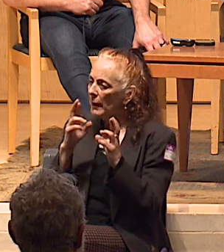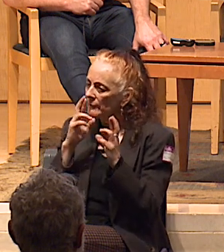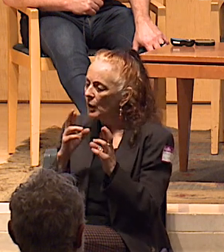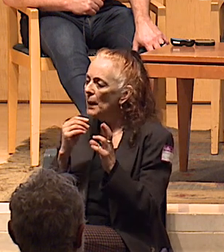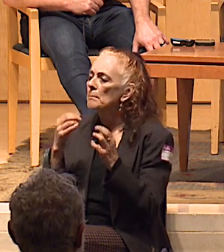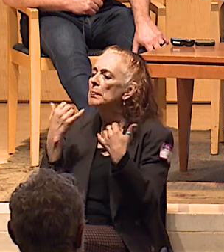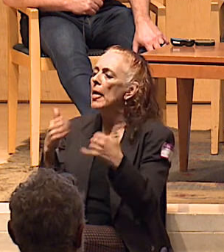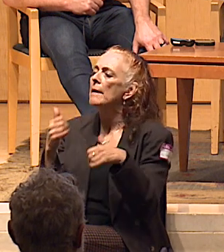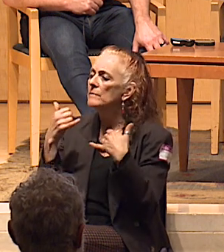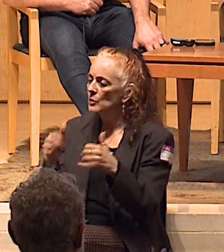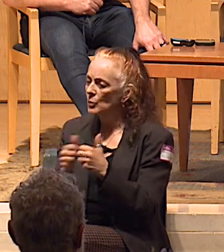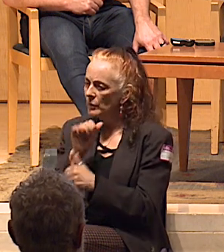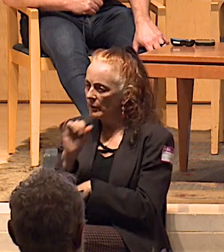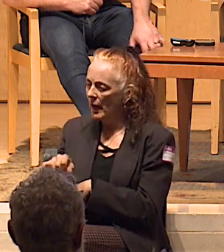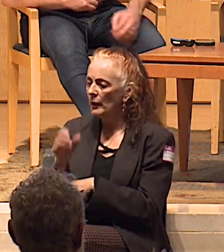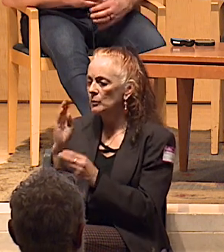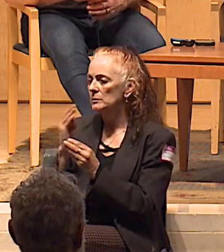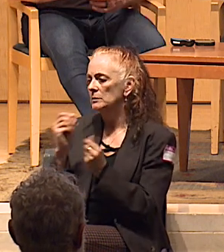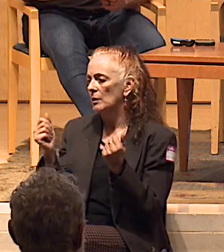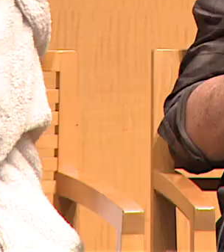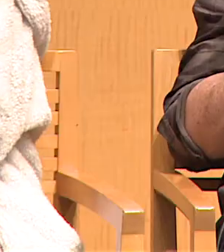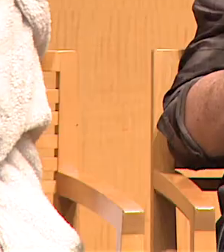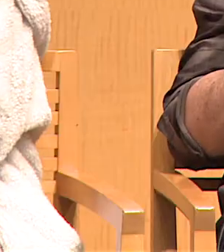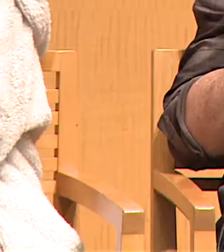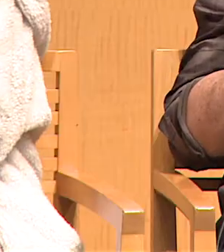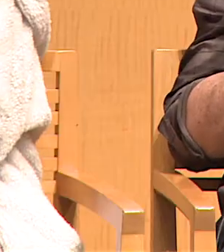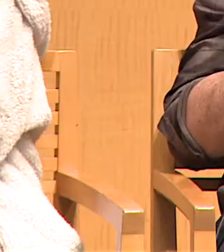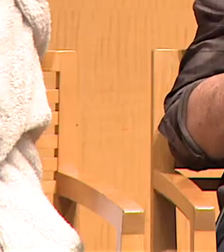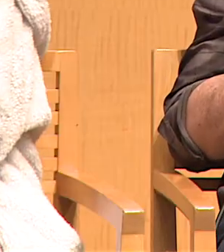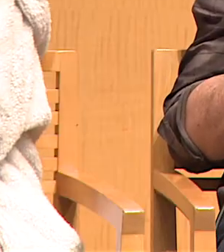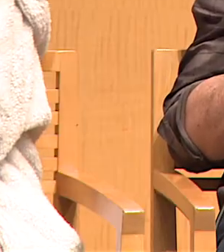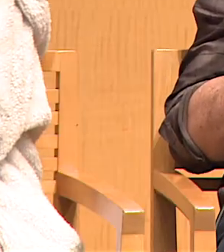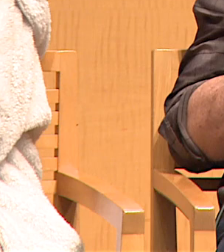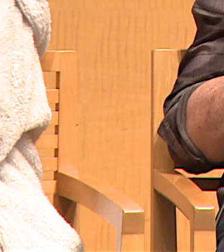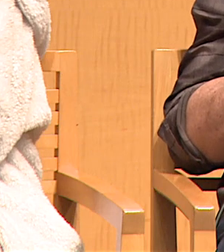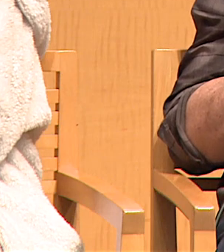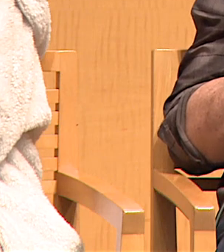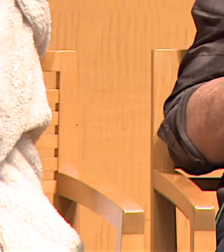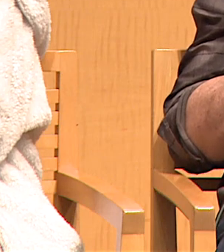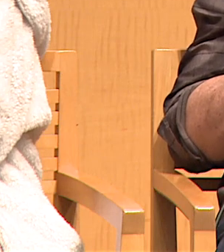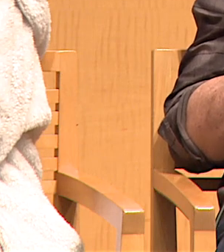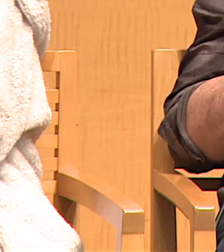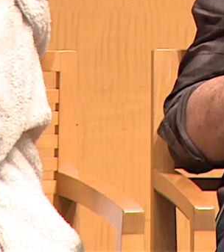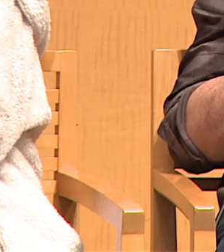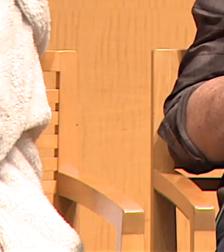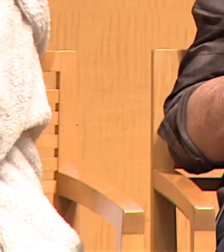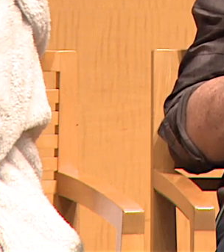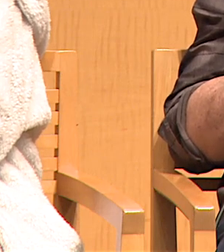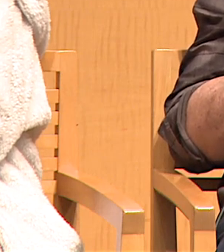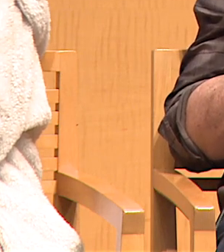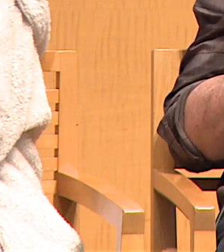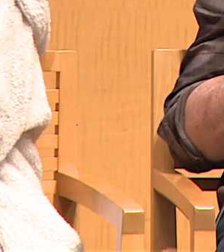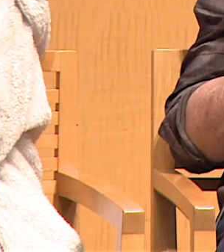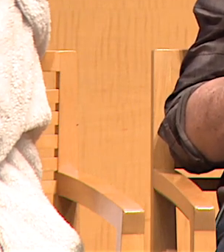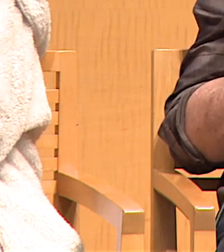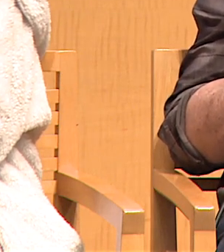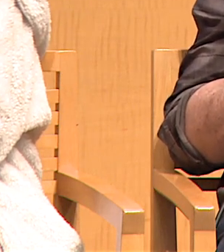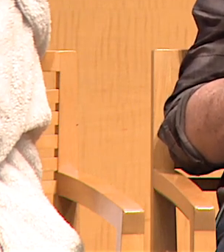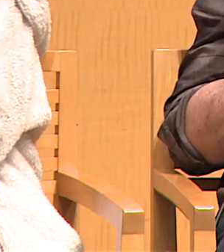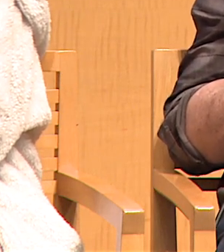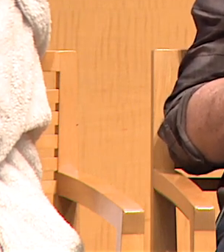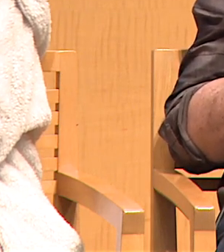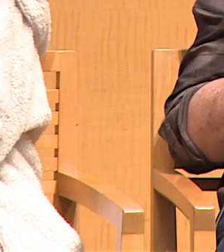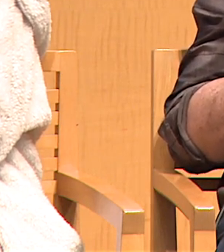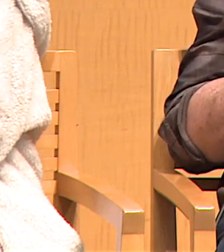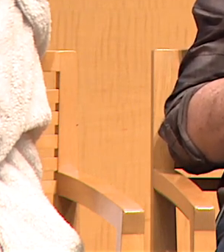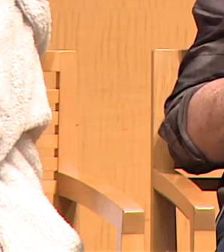it, it solves a lot of your problems. So you can touch on things without the ick factor, you know,